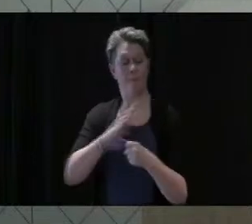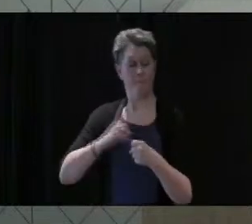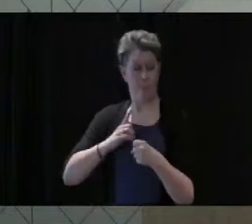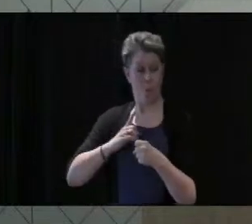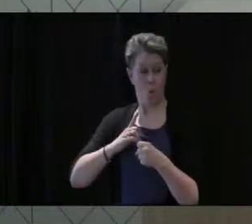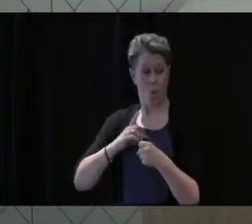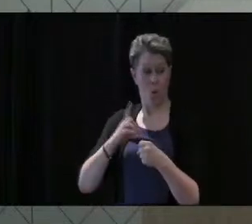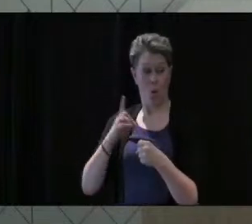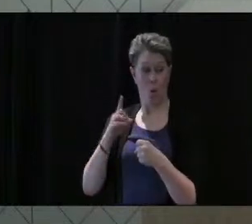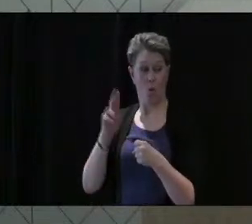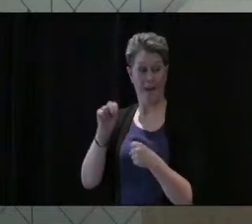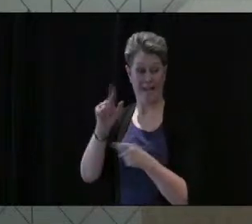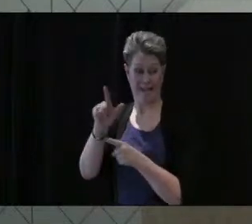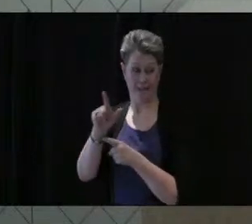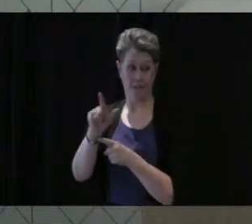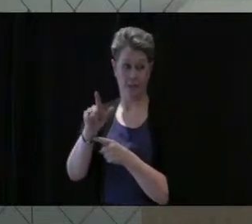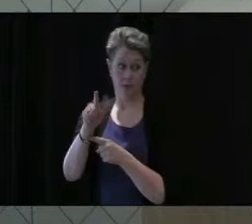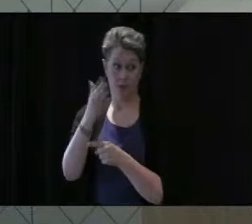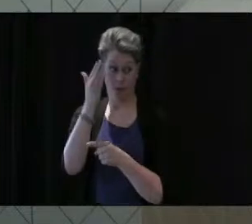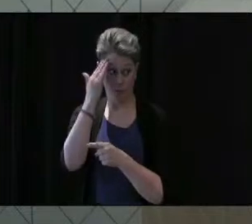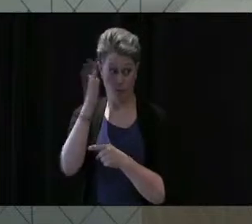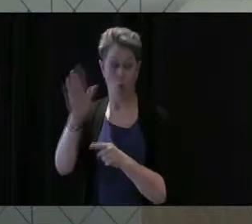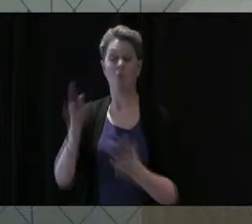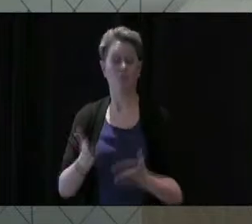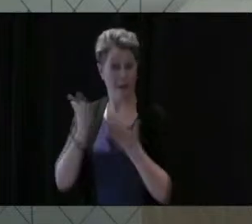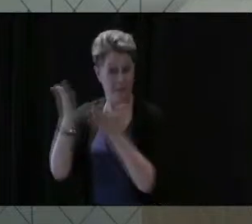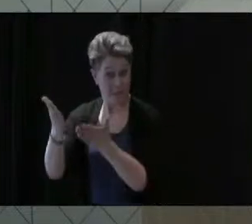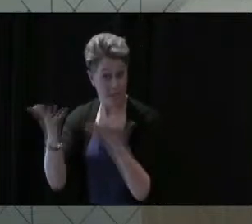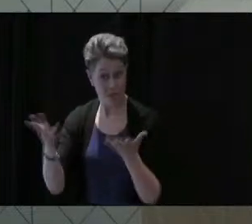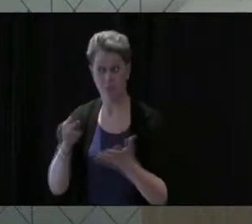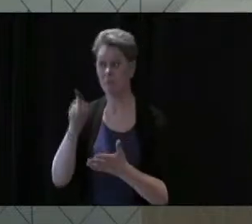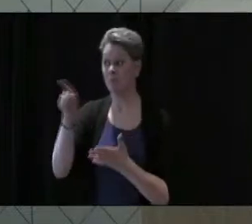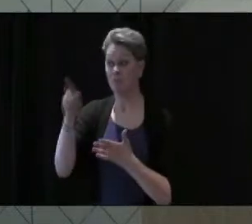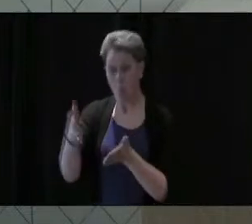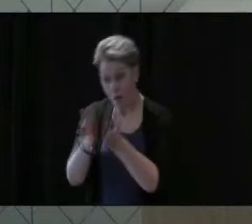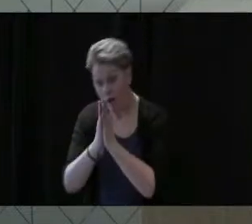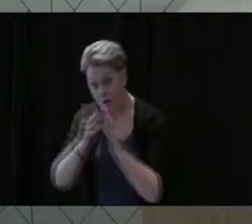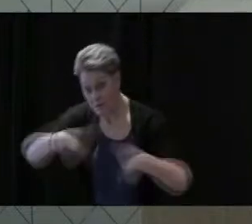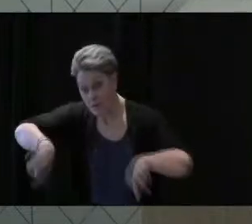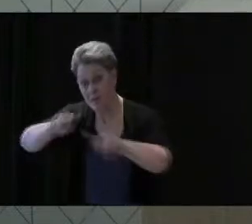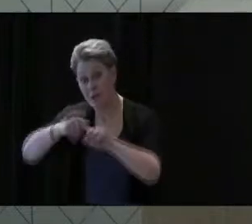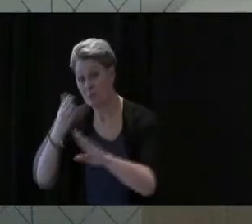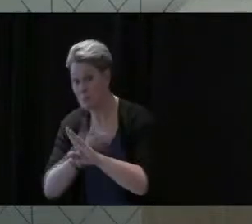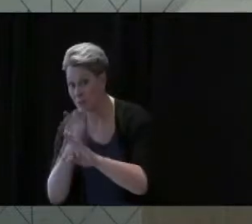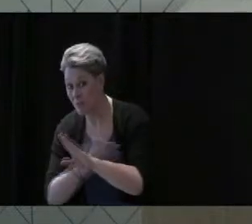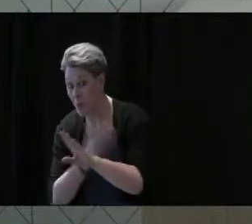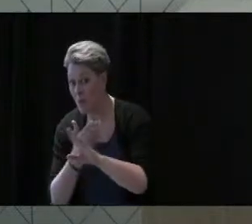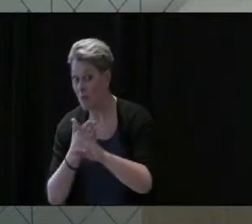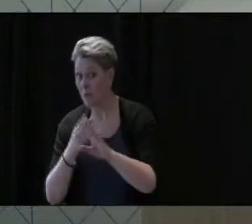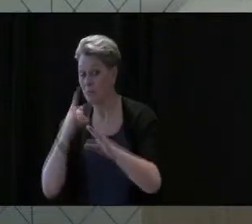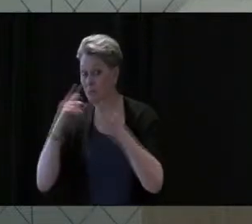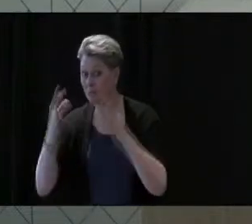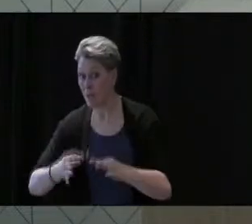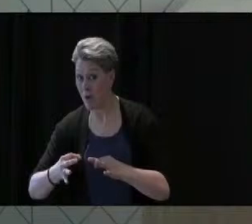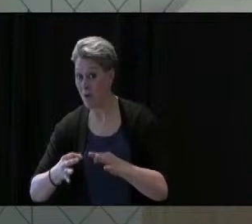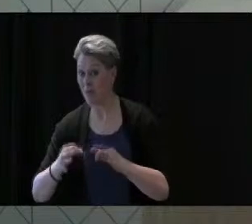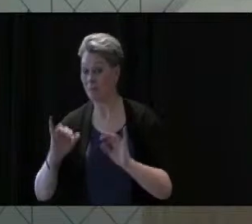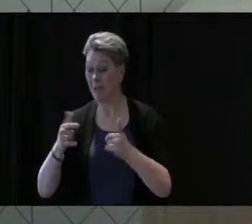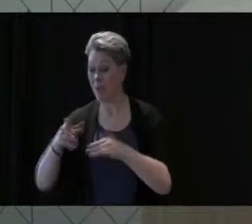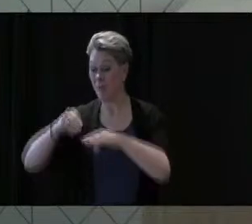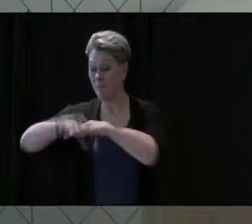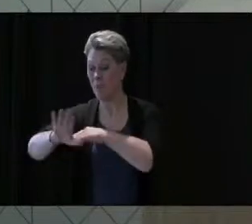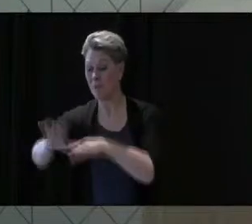of that recommendation, or were consulted before you put that recommendation, and how that jives with the work that they're doing to